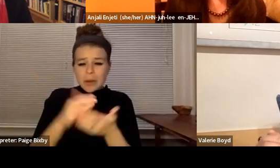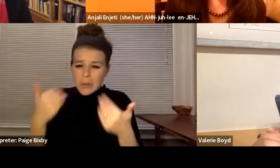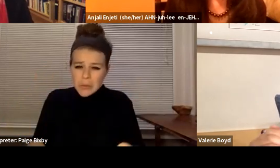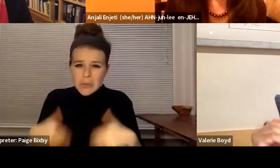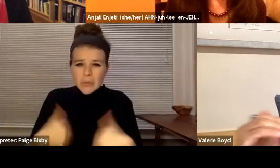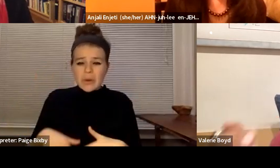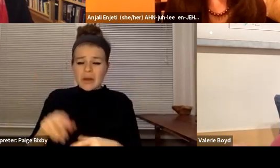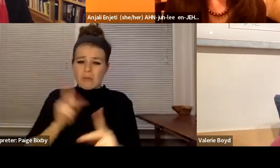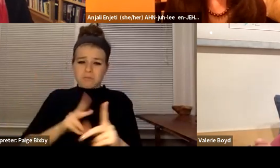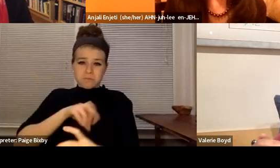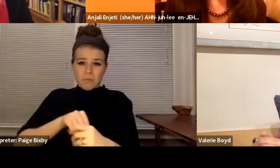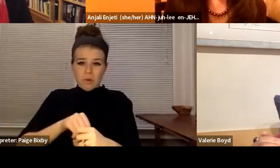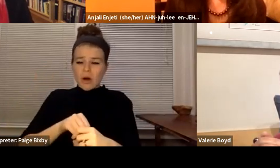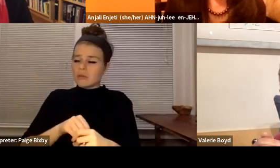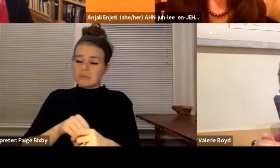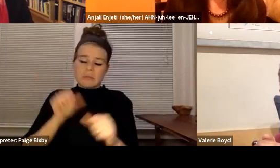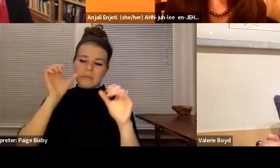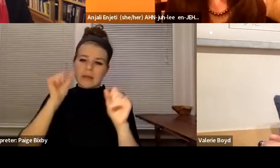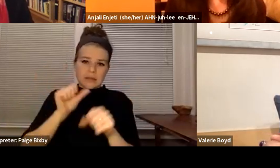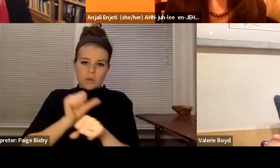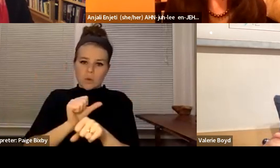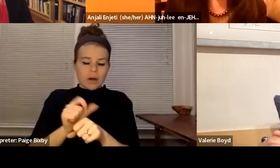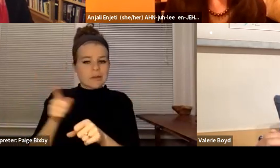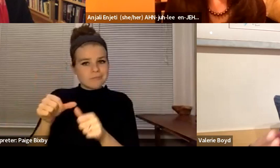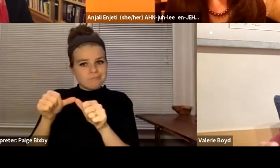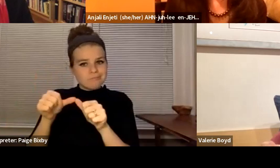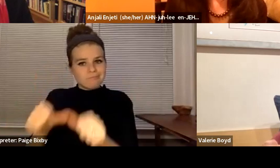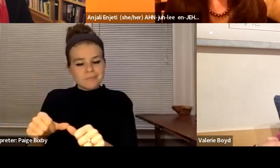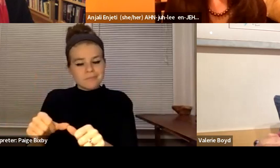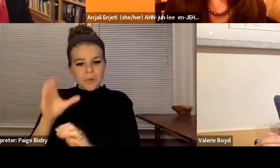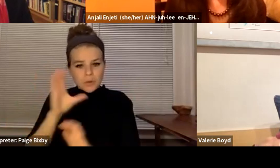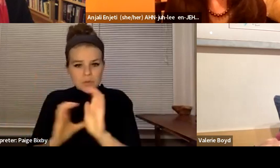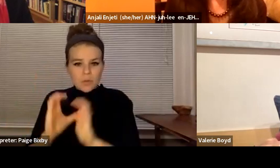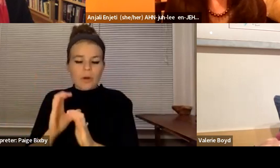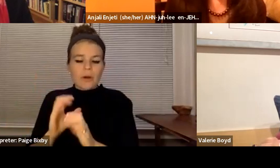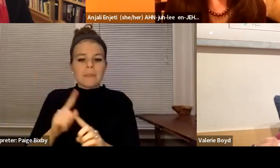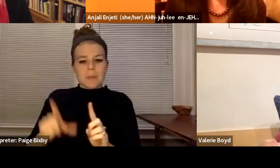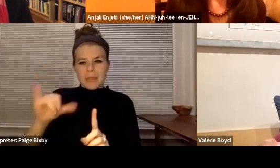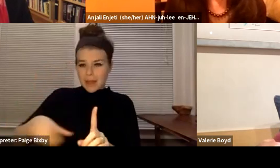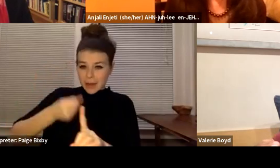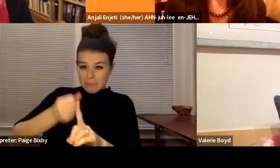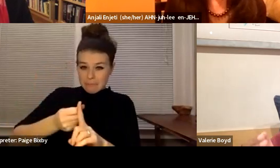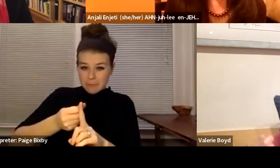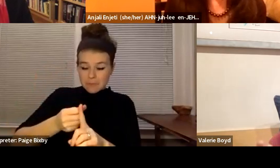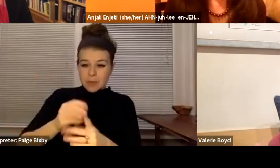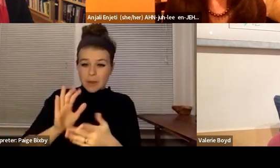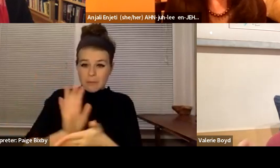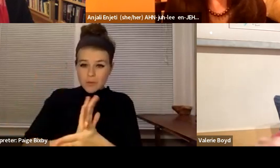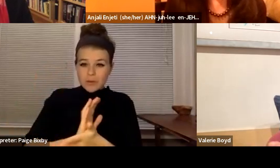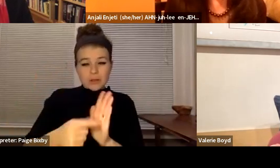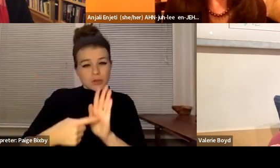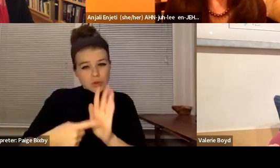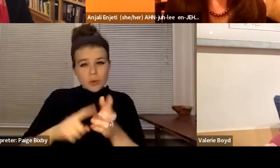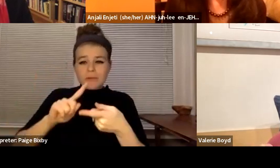And those continue to be topics that she explores, but the impact of that kind of movie, just showing the kind of friendship